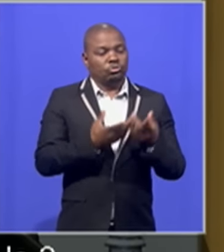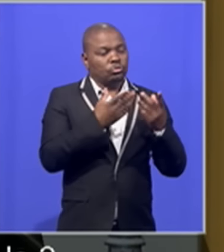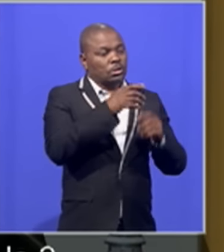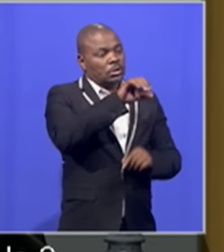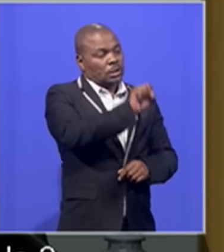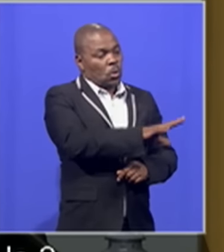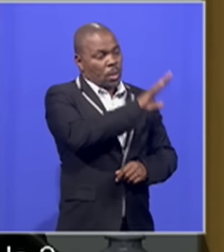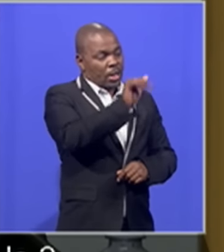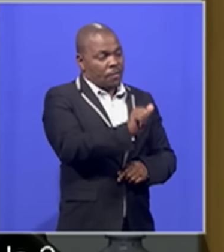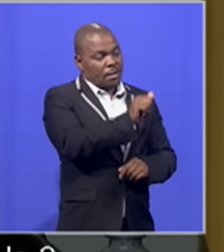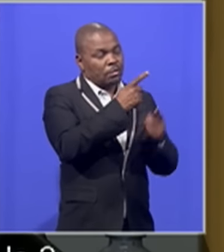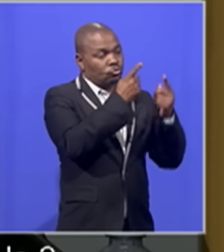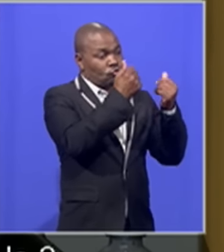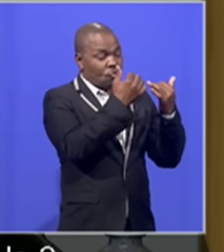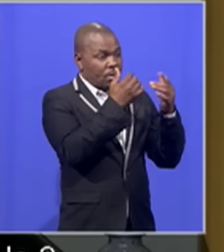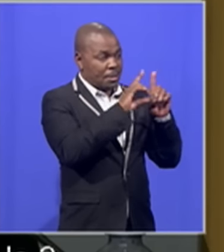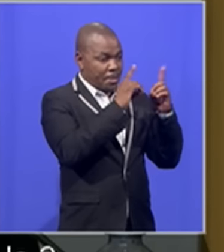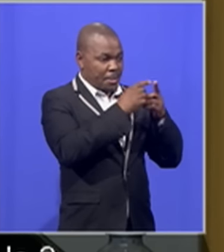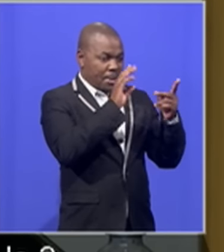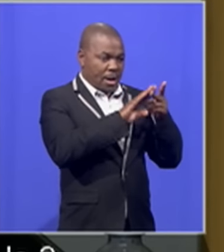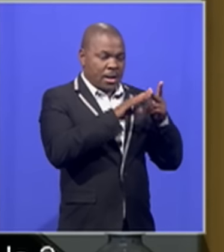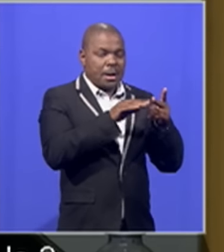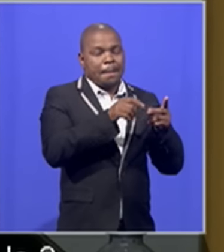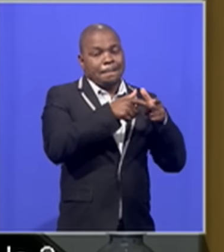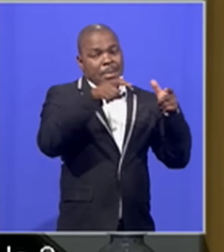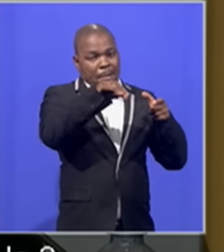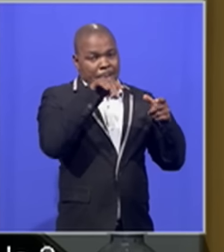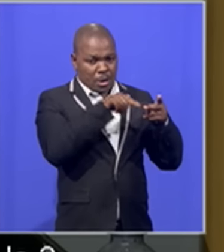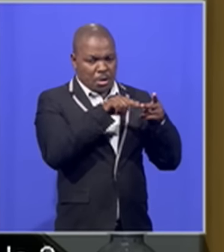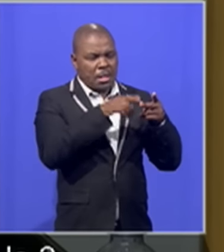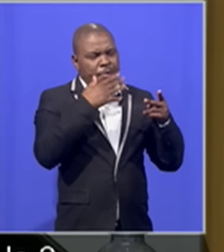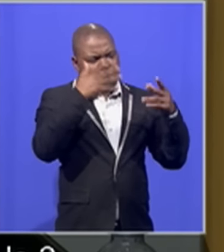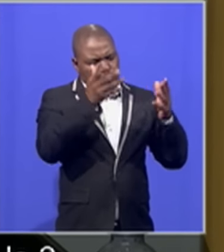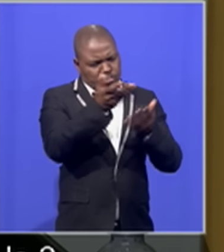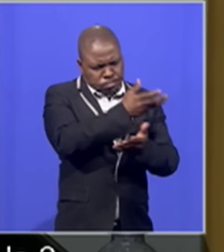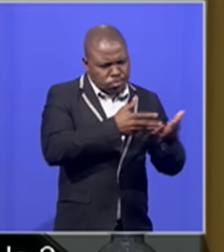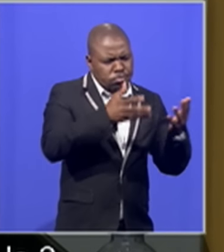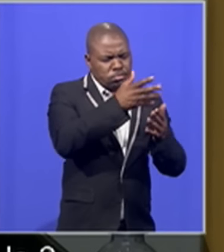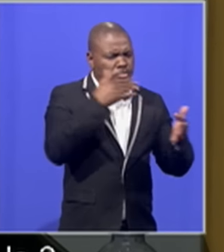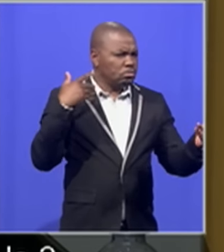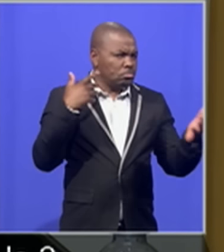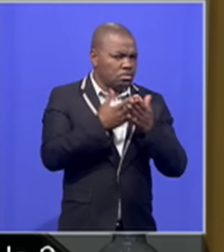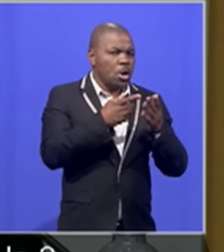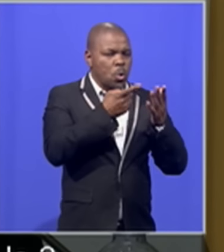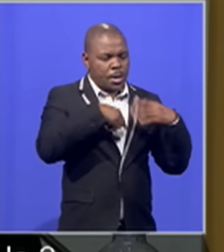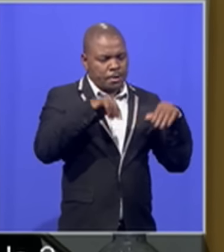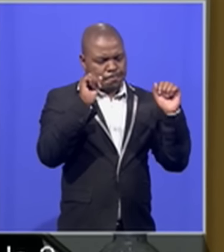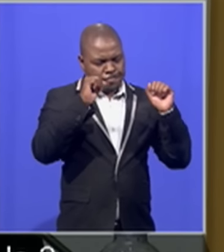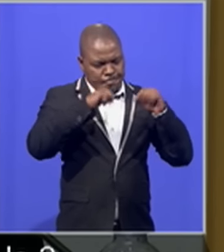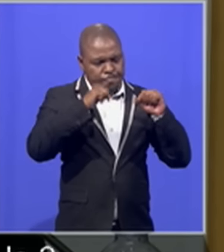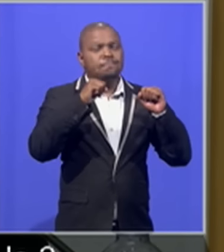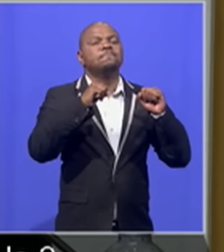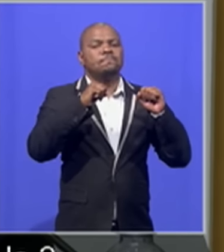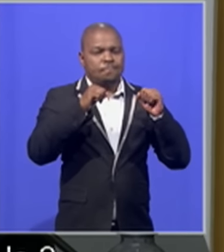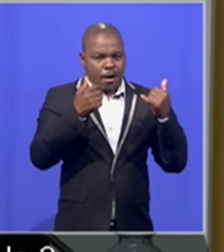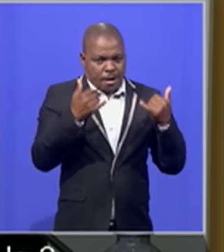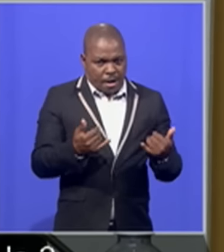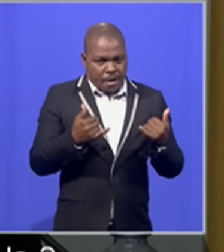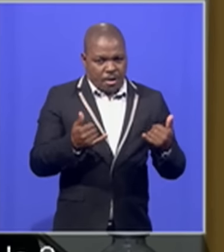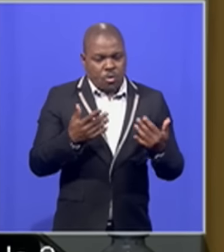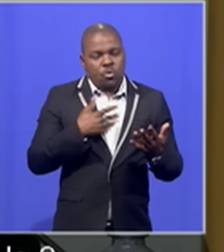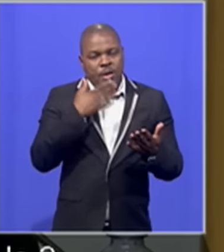Reserve Bank have studied comprehensively for a period of time, and we had come to the point where we